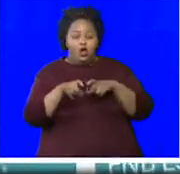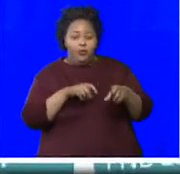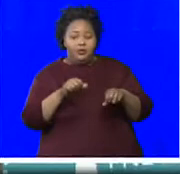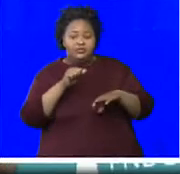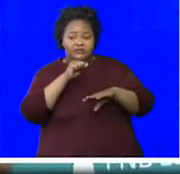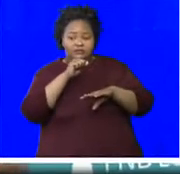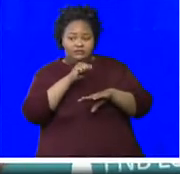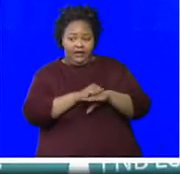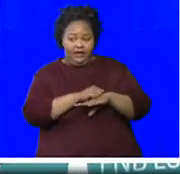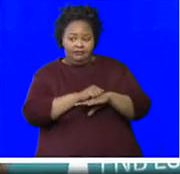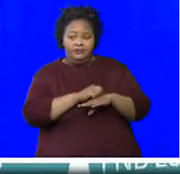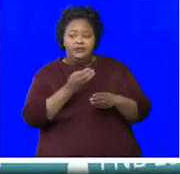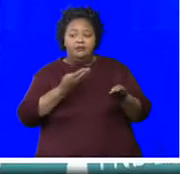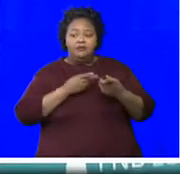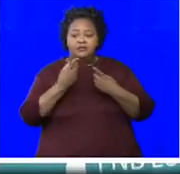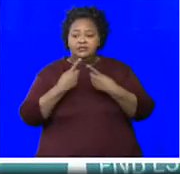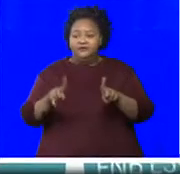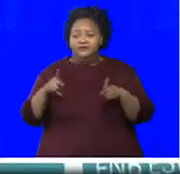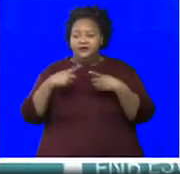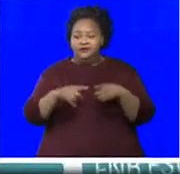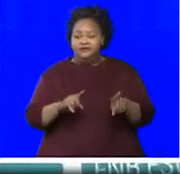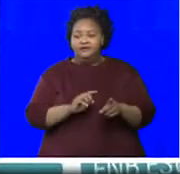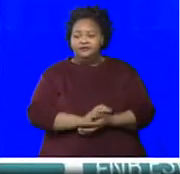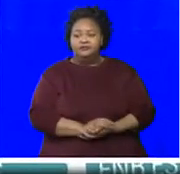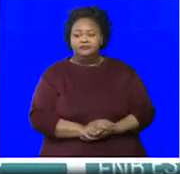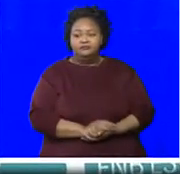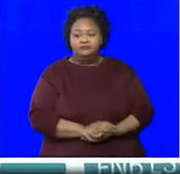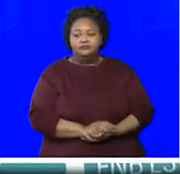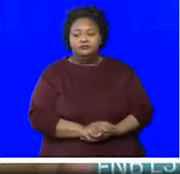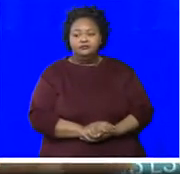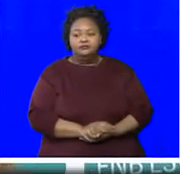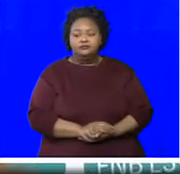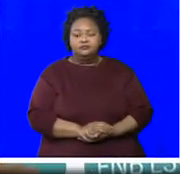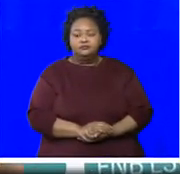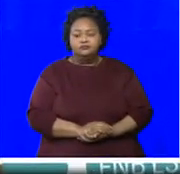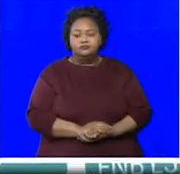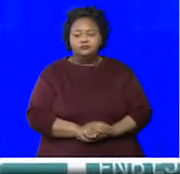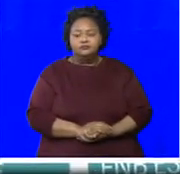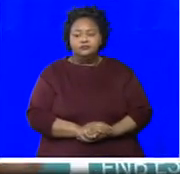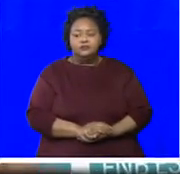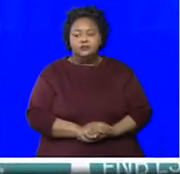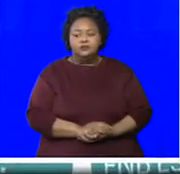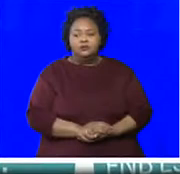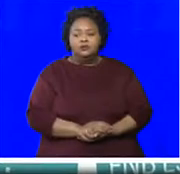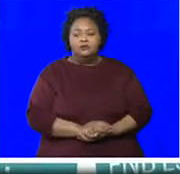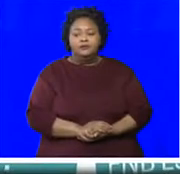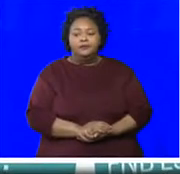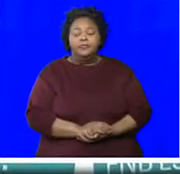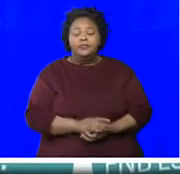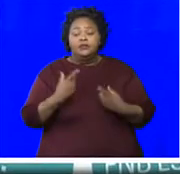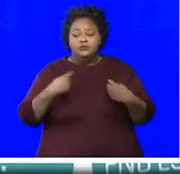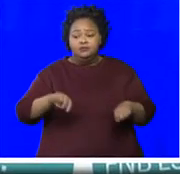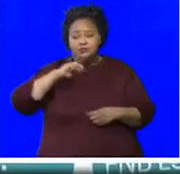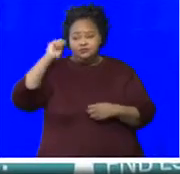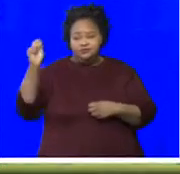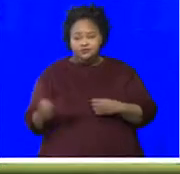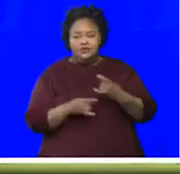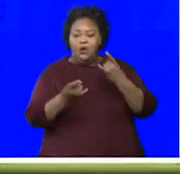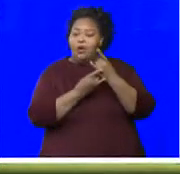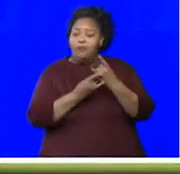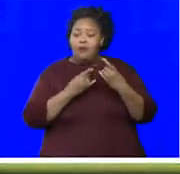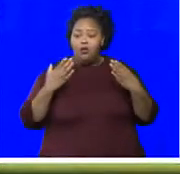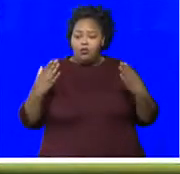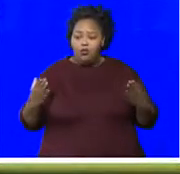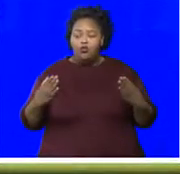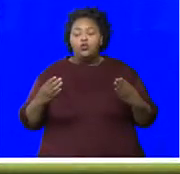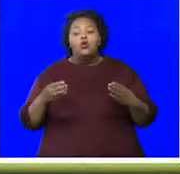And that is of value. And we do think that it's valuable for the economy, it's valuable for the country, and it's definitely valuable for the business.